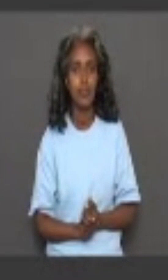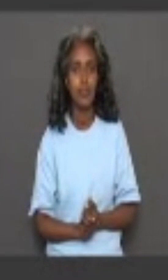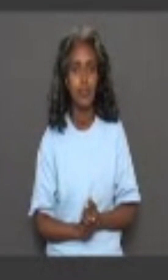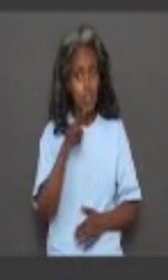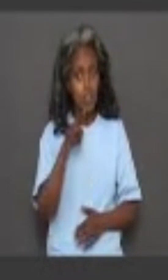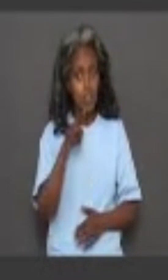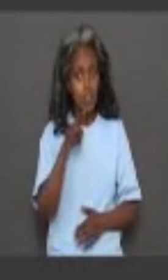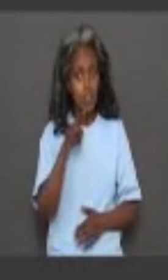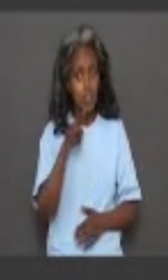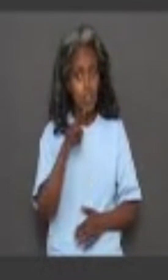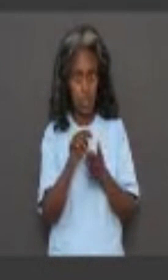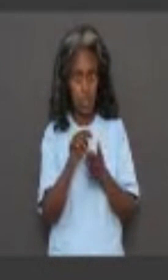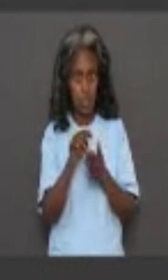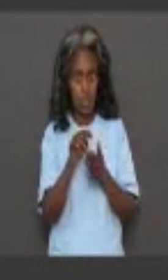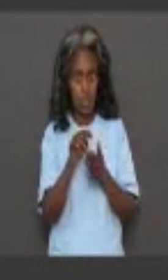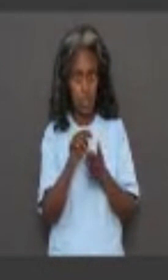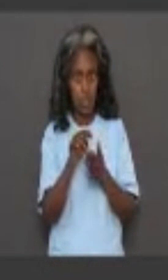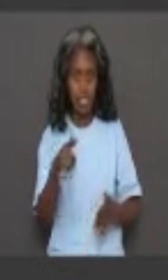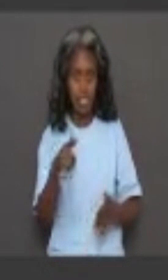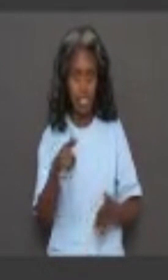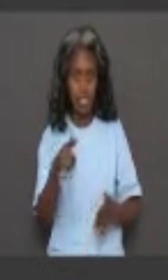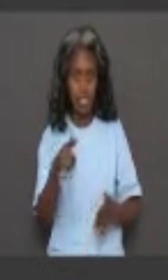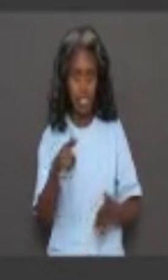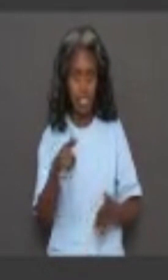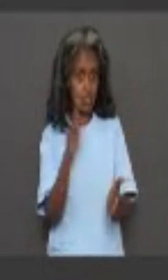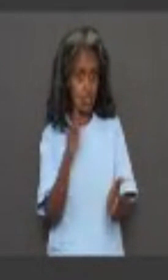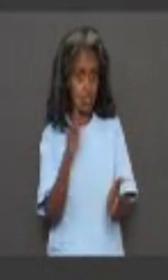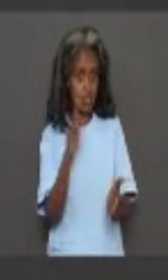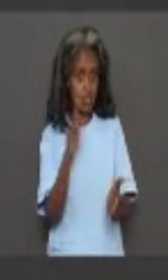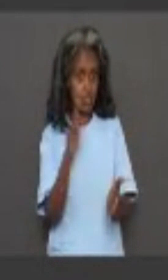Does your number line look like this one?